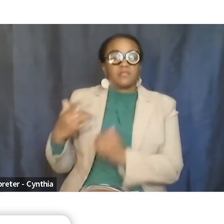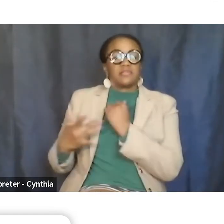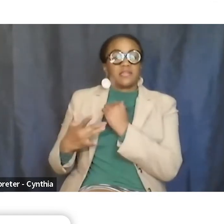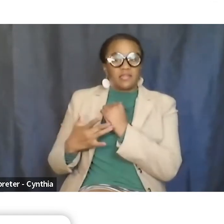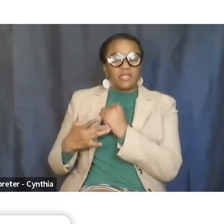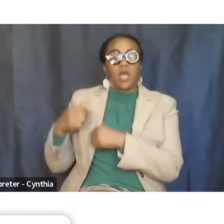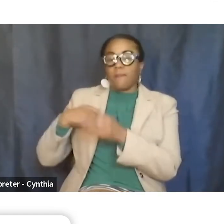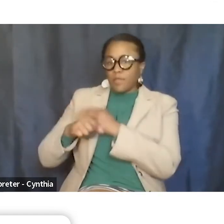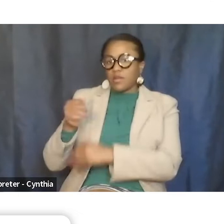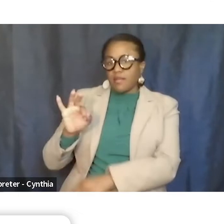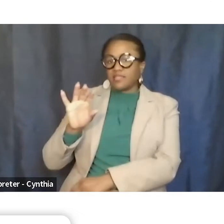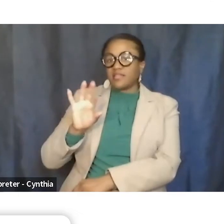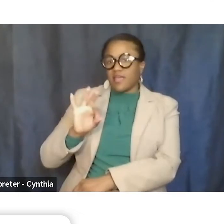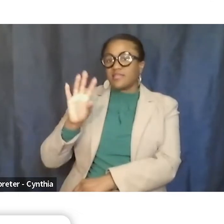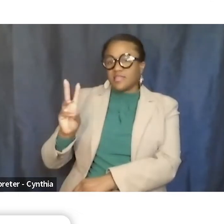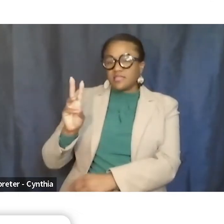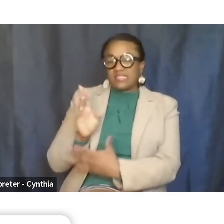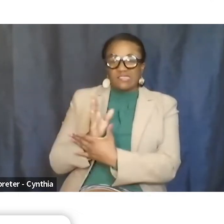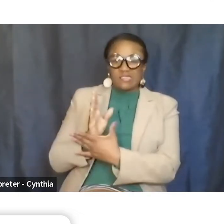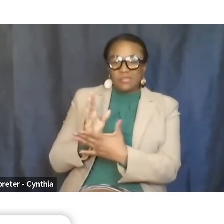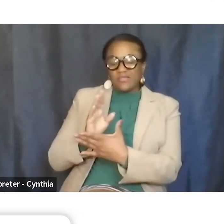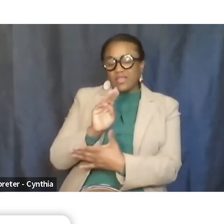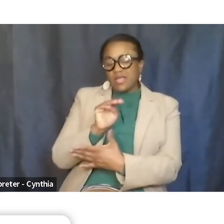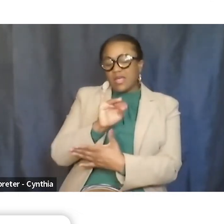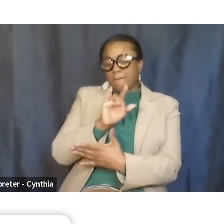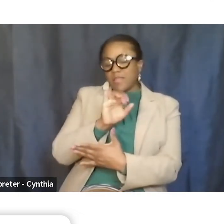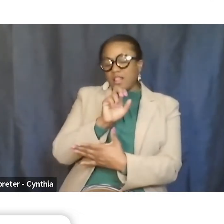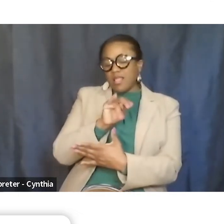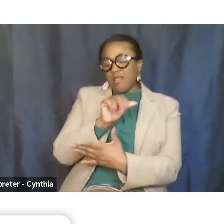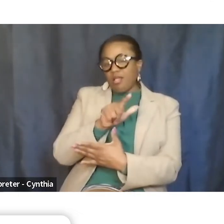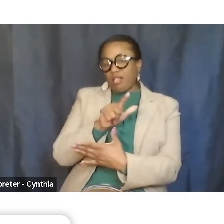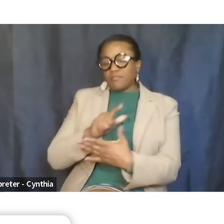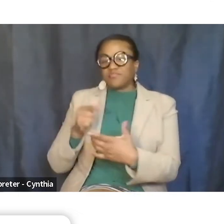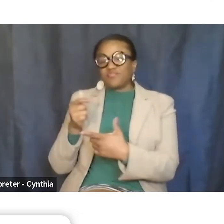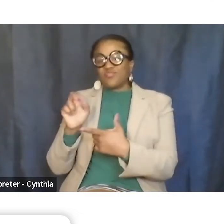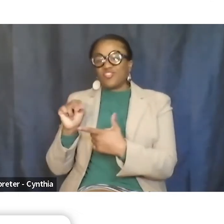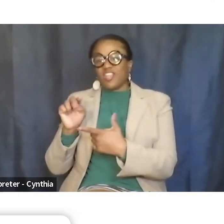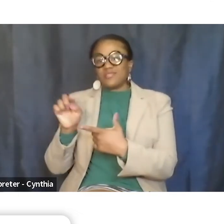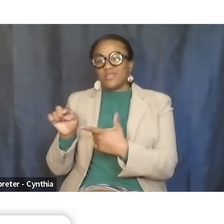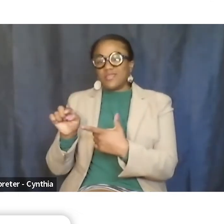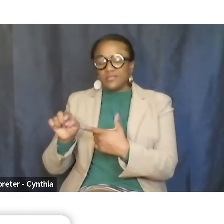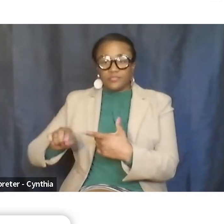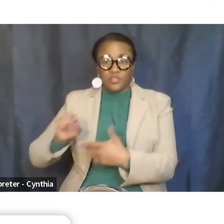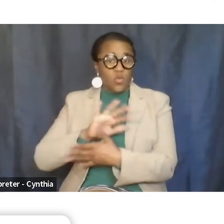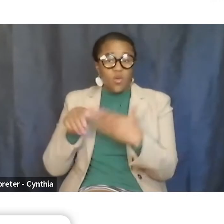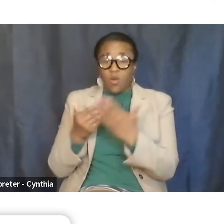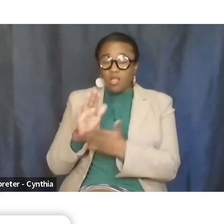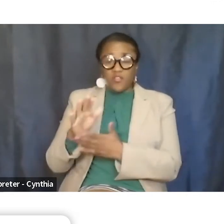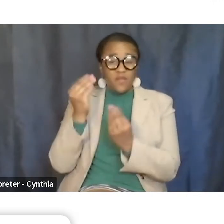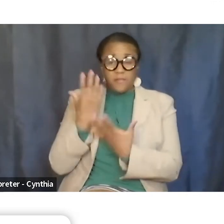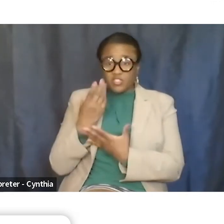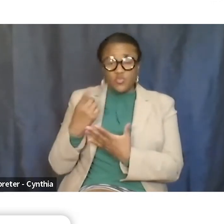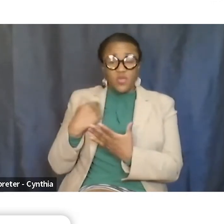in Millennial. 1996, which is between millennials and Gen Z. Okay. Okay, awesome. So with all of that information, right, and you clearly have a